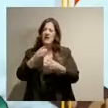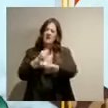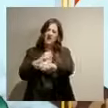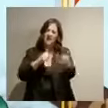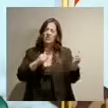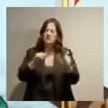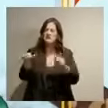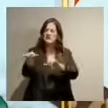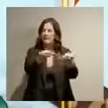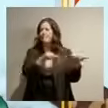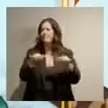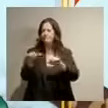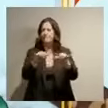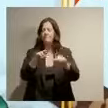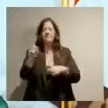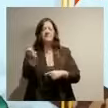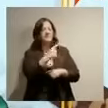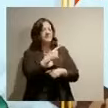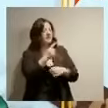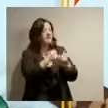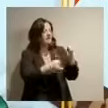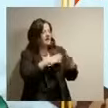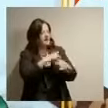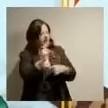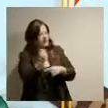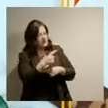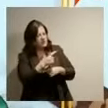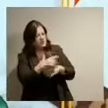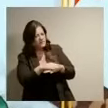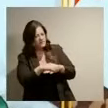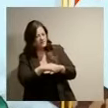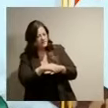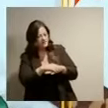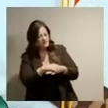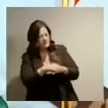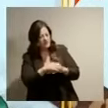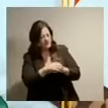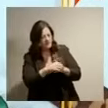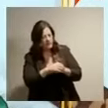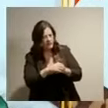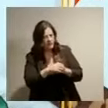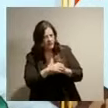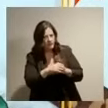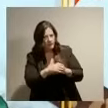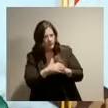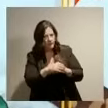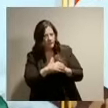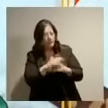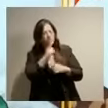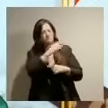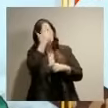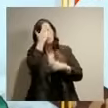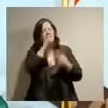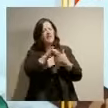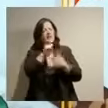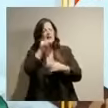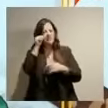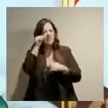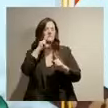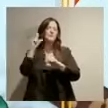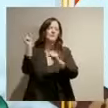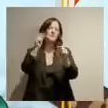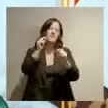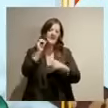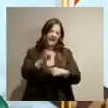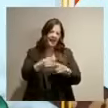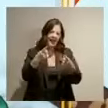well. Final question. I'm taking a page out of Eitan's book over there. As you are well aware, I'm sure yesterday rumors were swirling